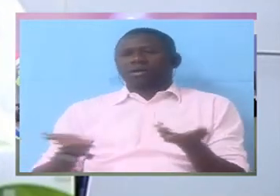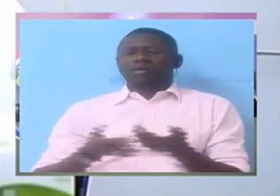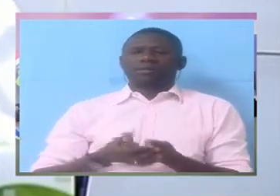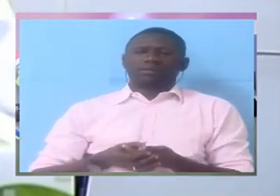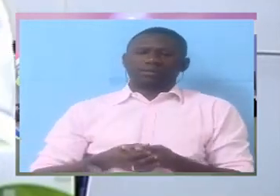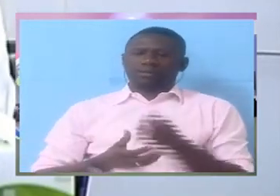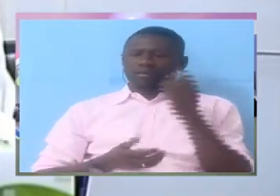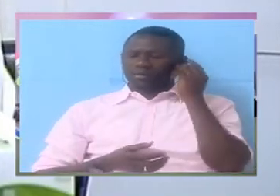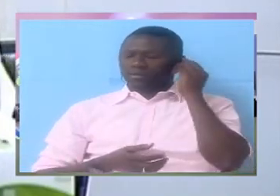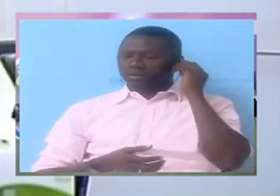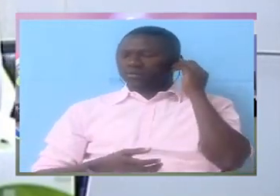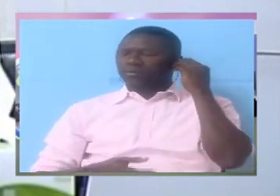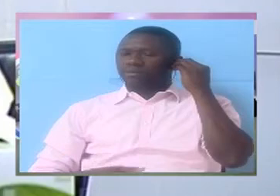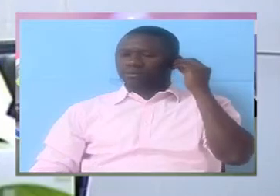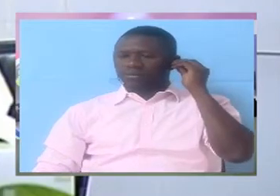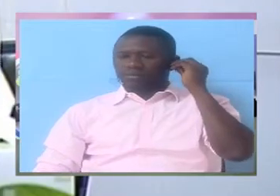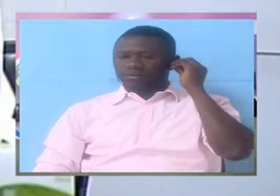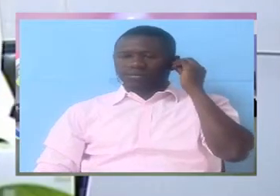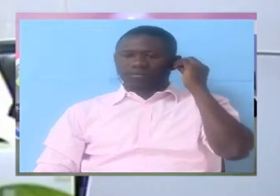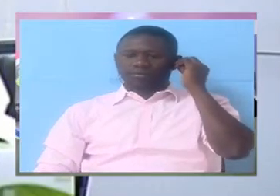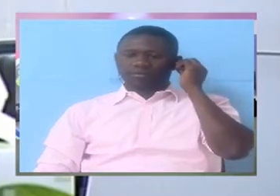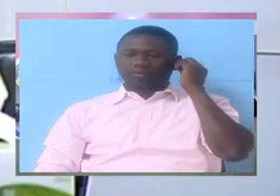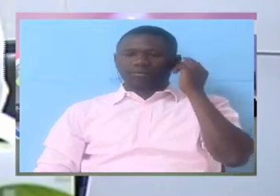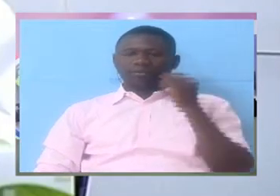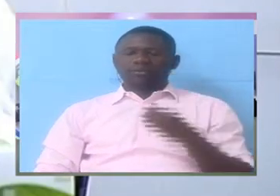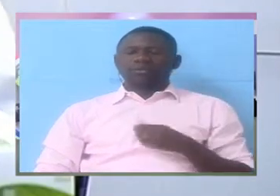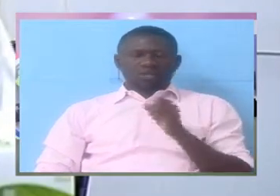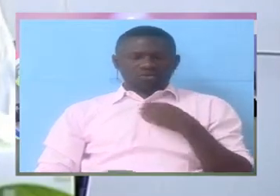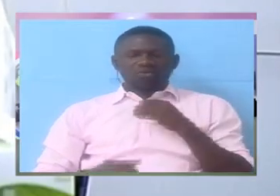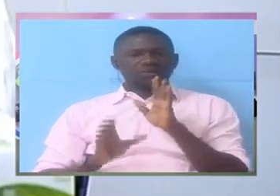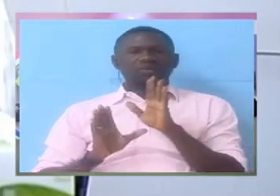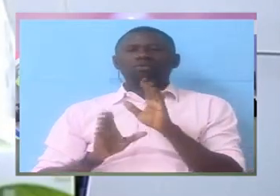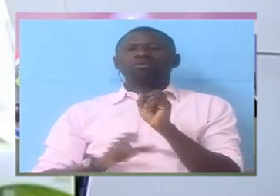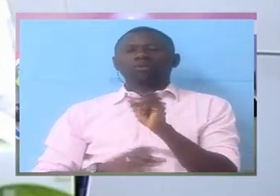Salmina. So I said, okay, stop, let me come down.